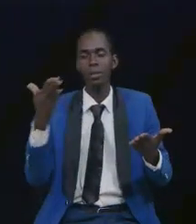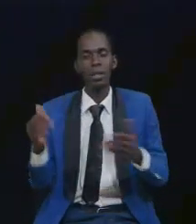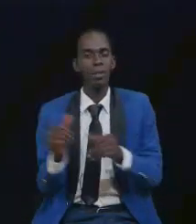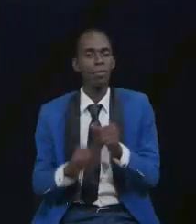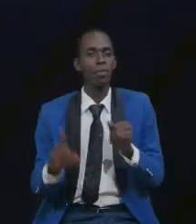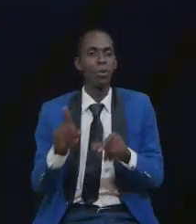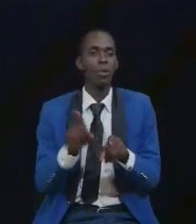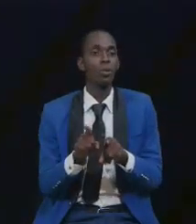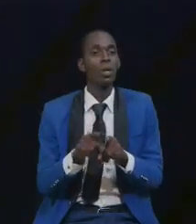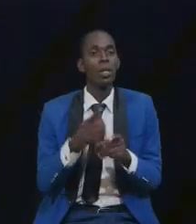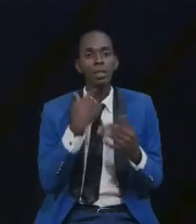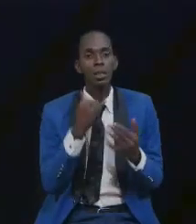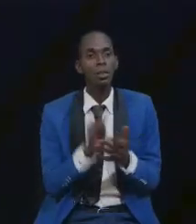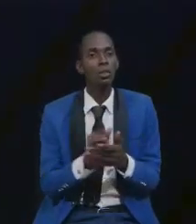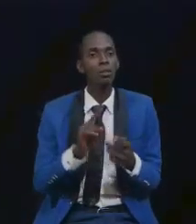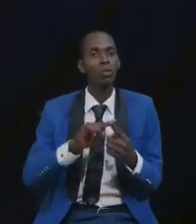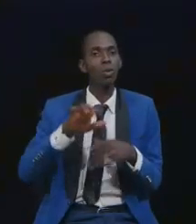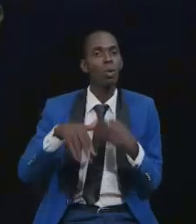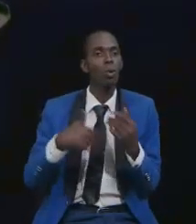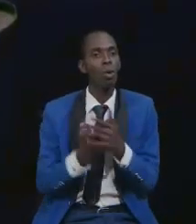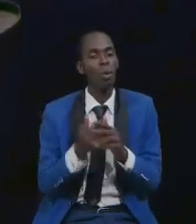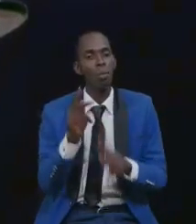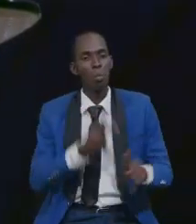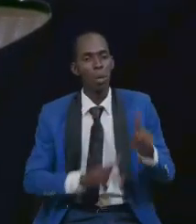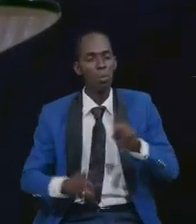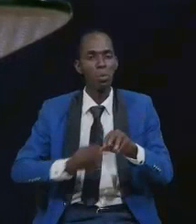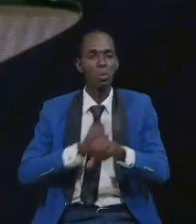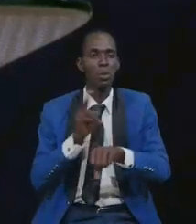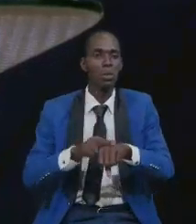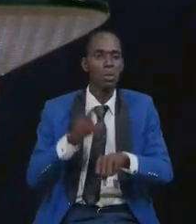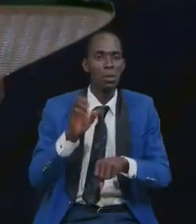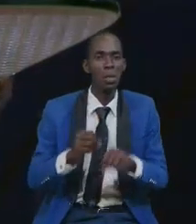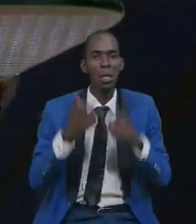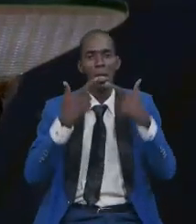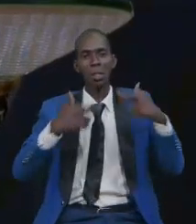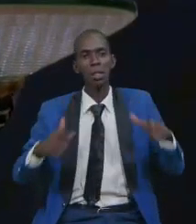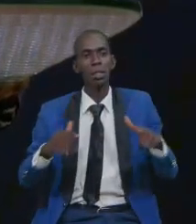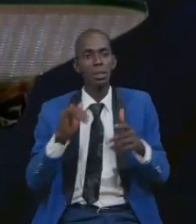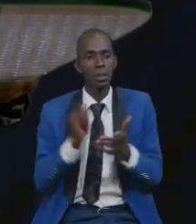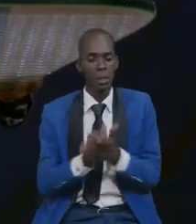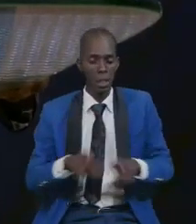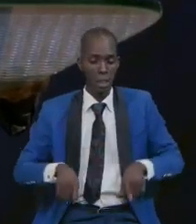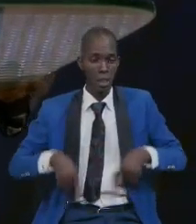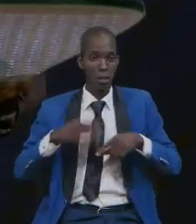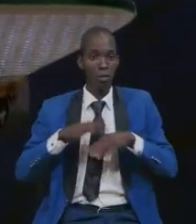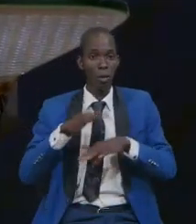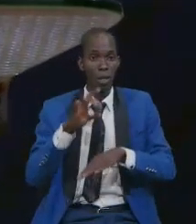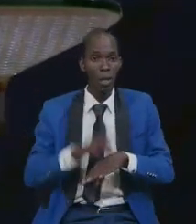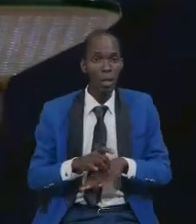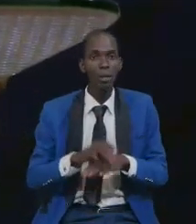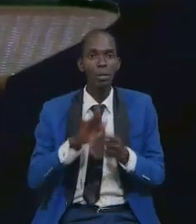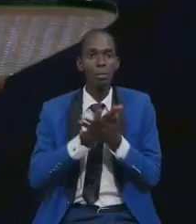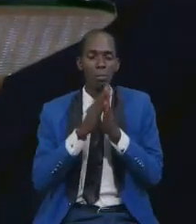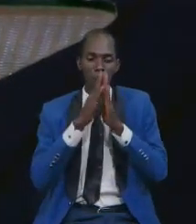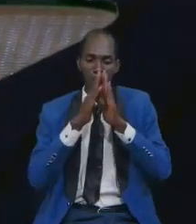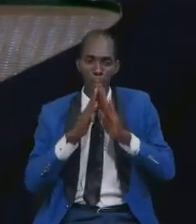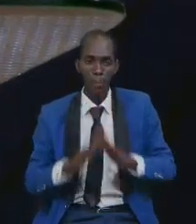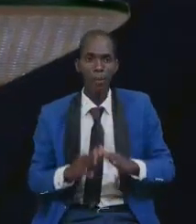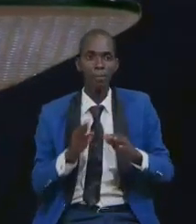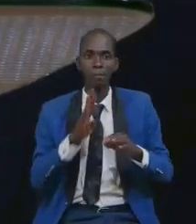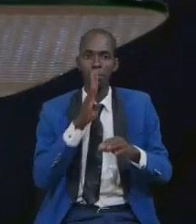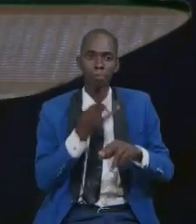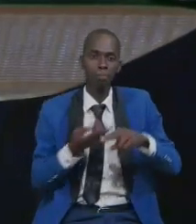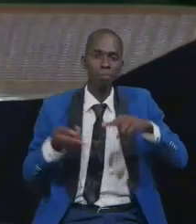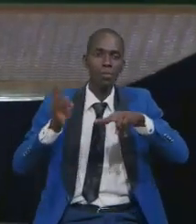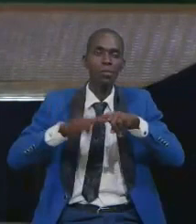and all languages that dwell on the earth, peace be multiplied unto you.